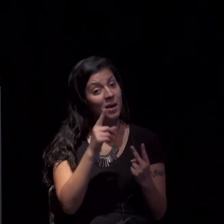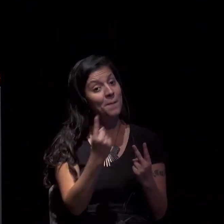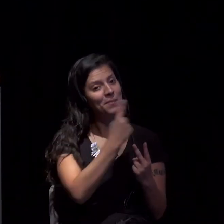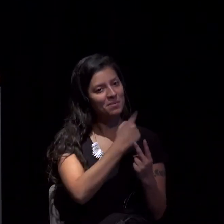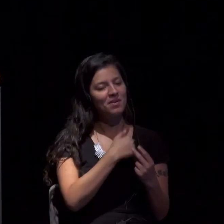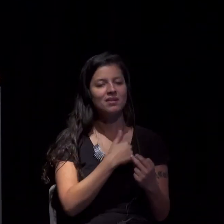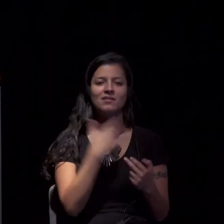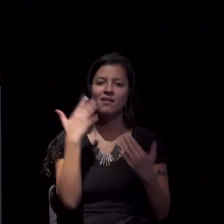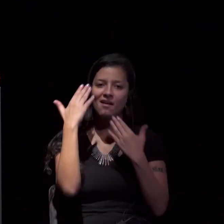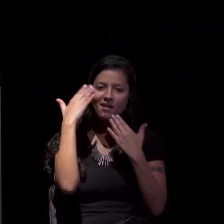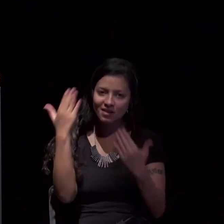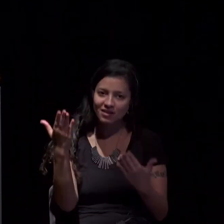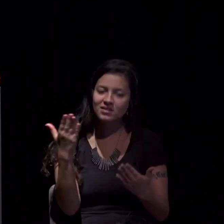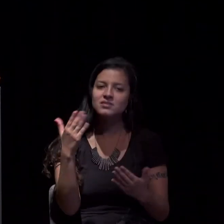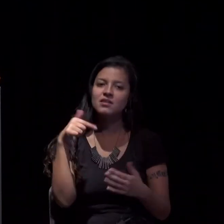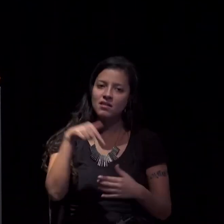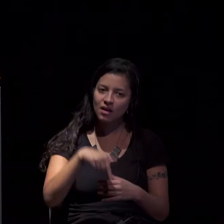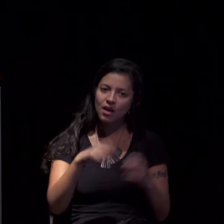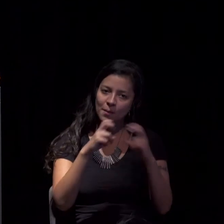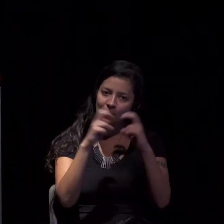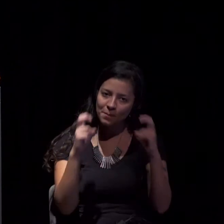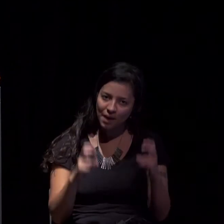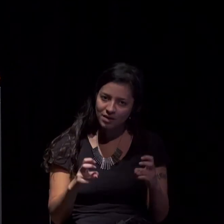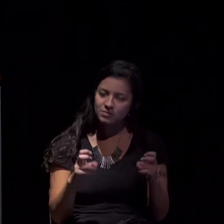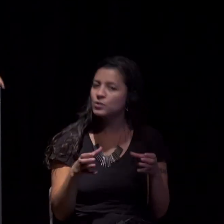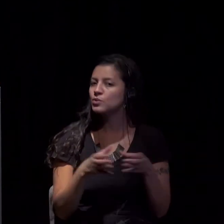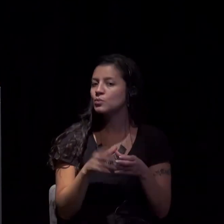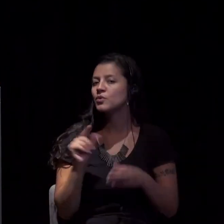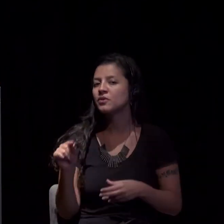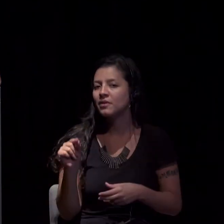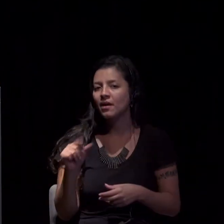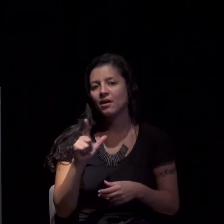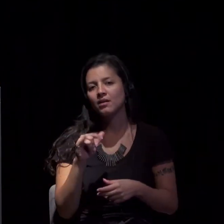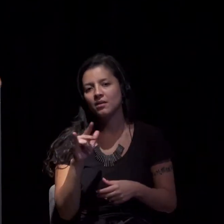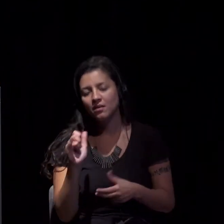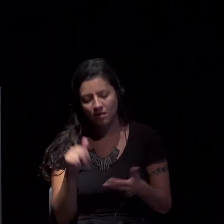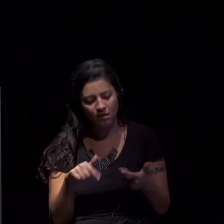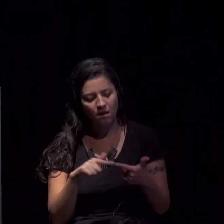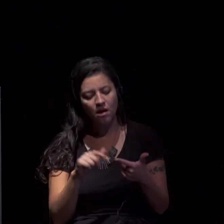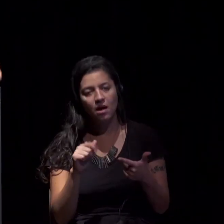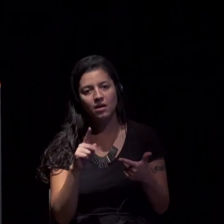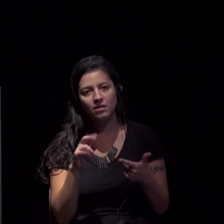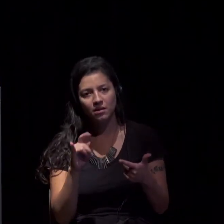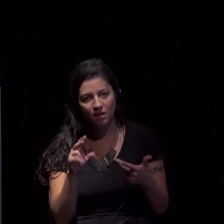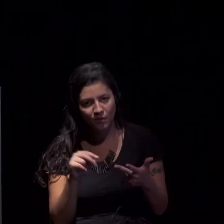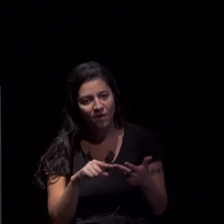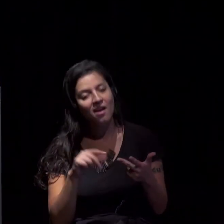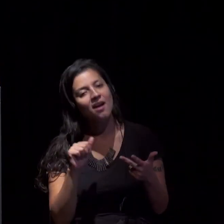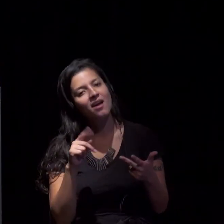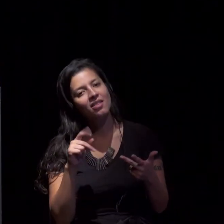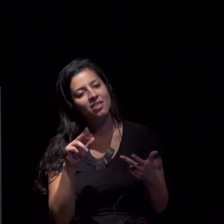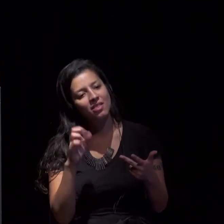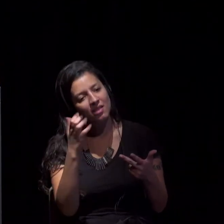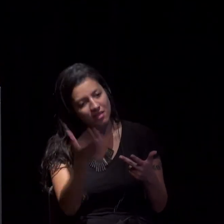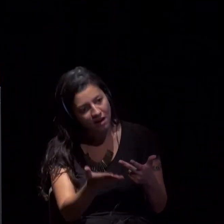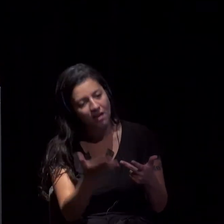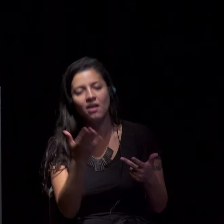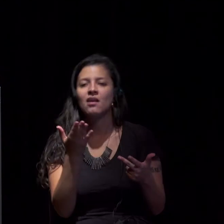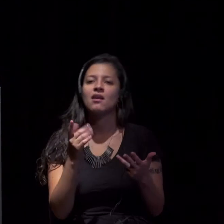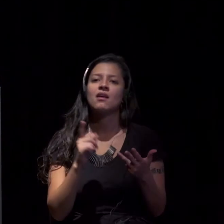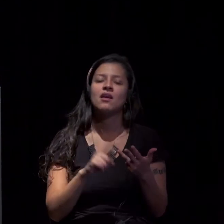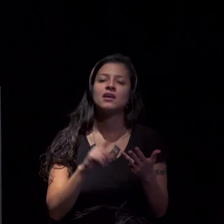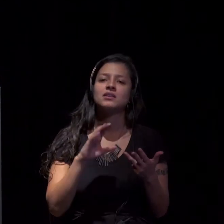MASP, Lilian, Adriano, Andre, of course, Thomas, and Cynthia